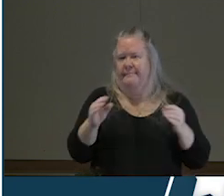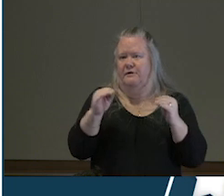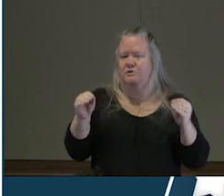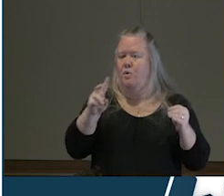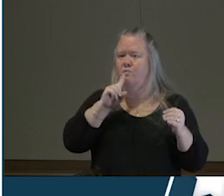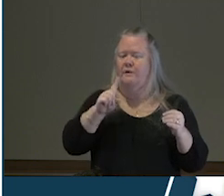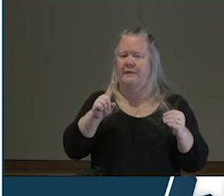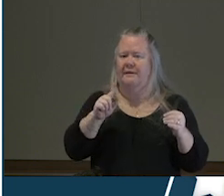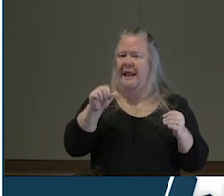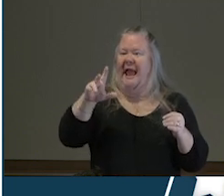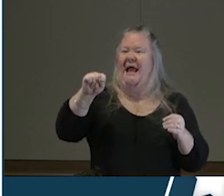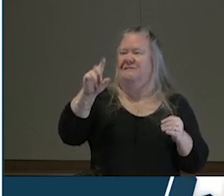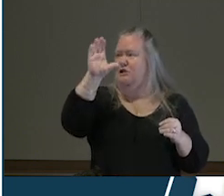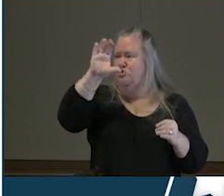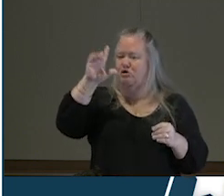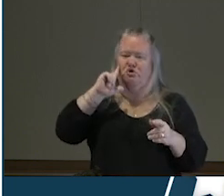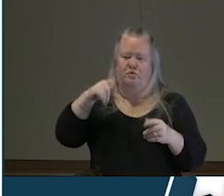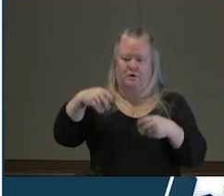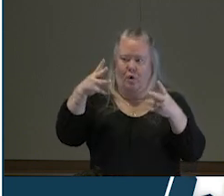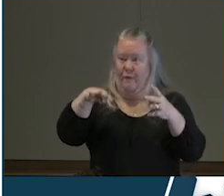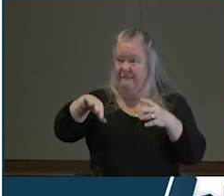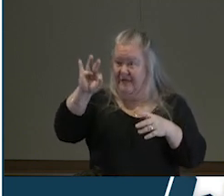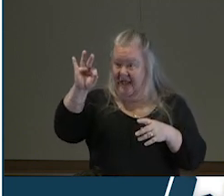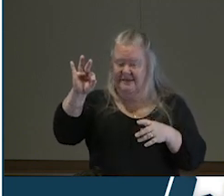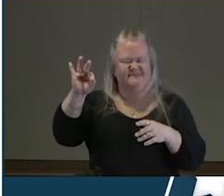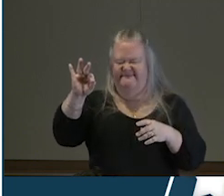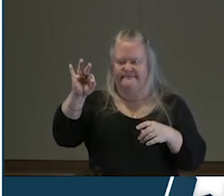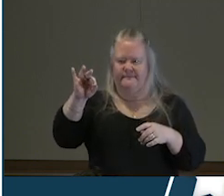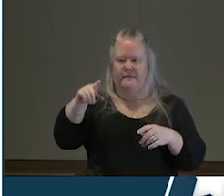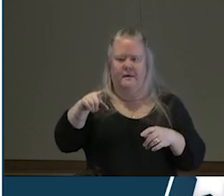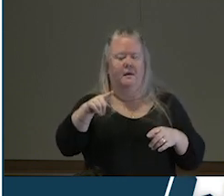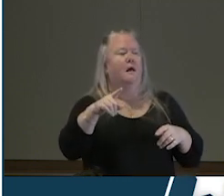no, asset search where you can just go find anything.